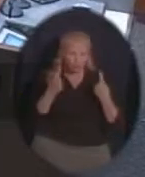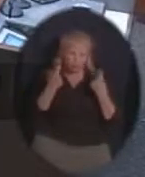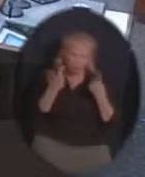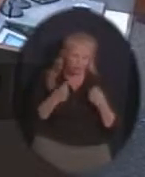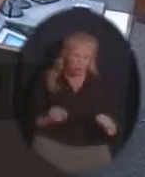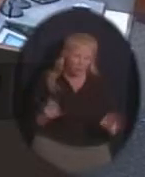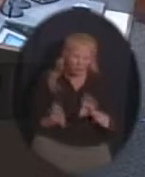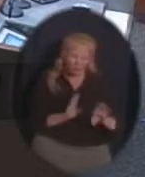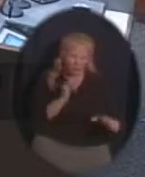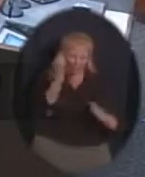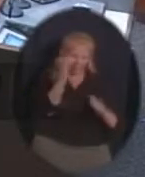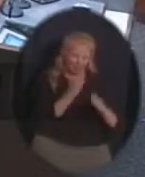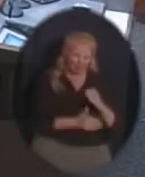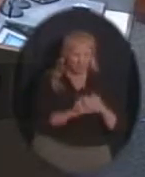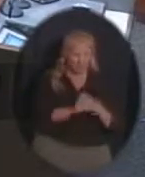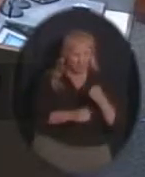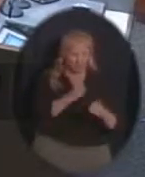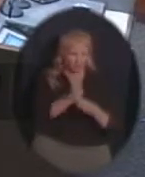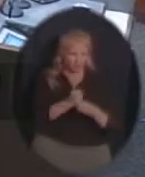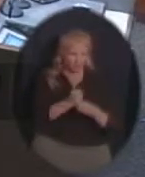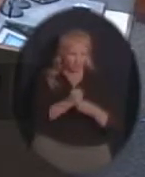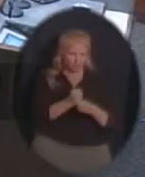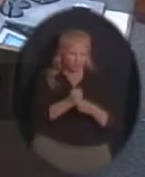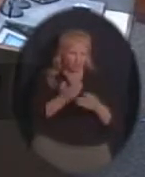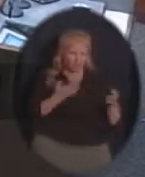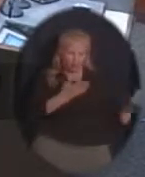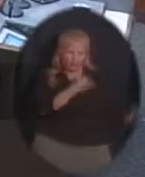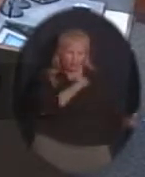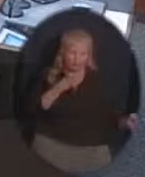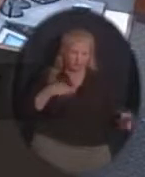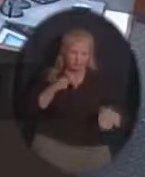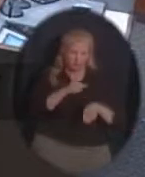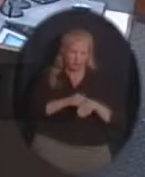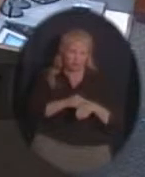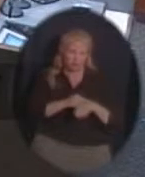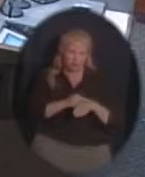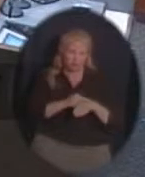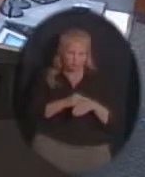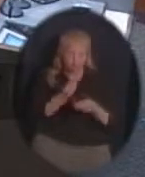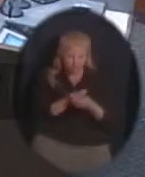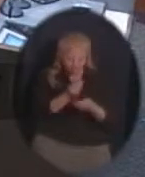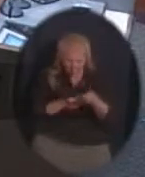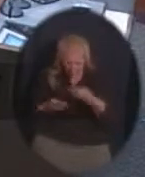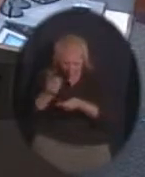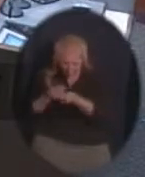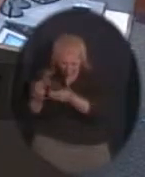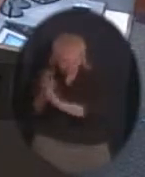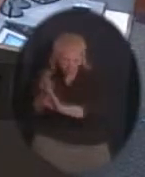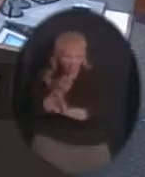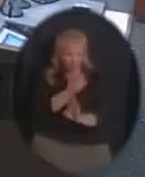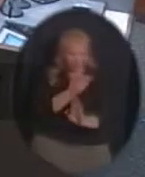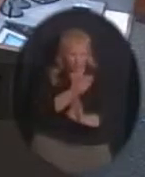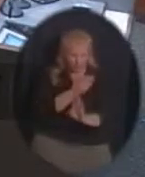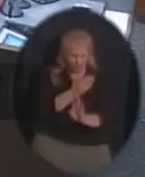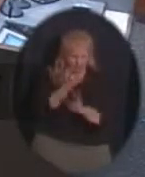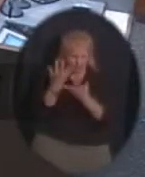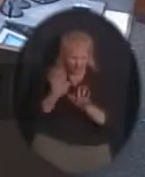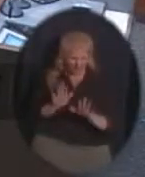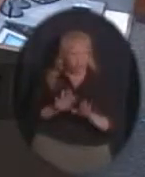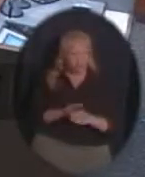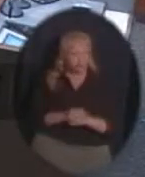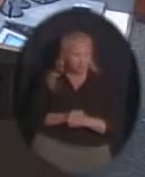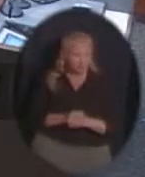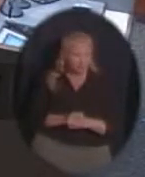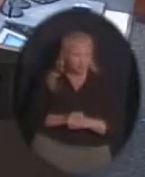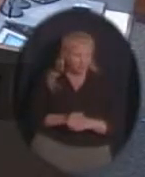staff time to do all the bookkeeping that goes along with that, and then we make these transfers before the end of the year so we can not have to